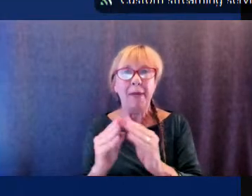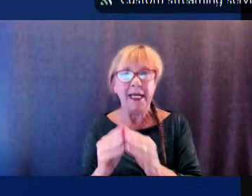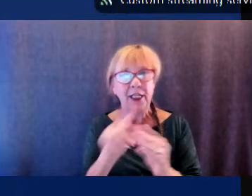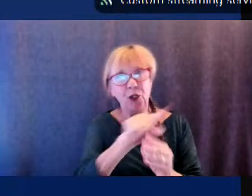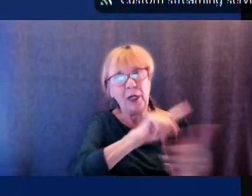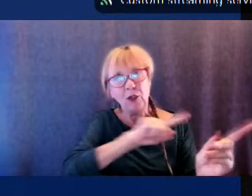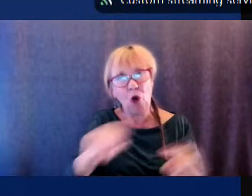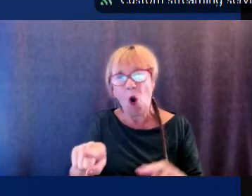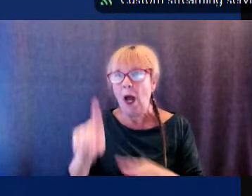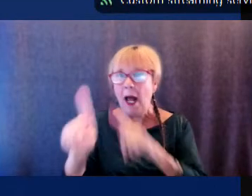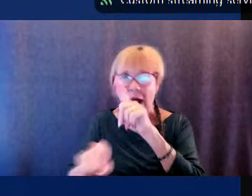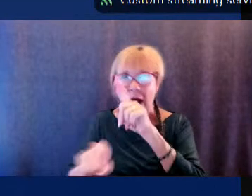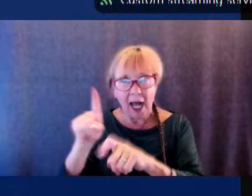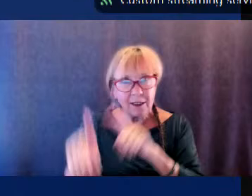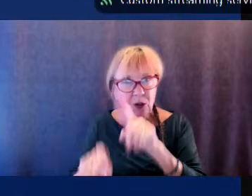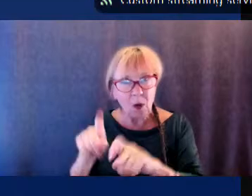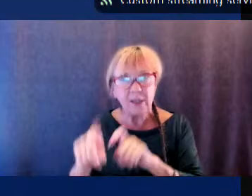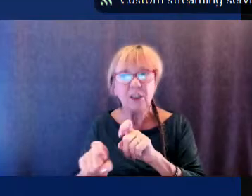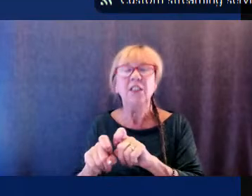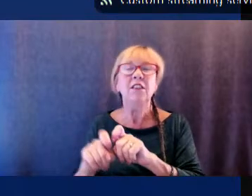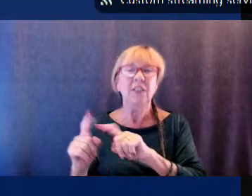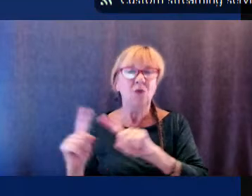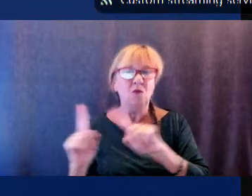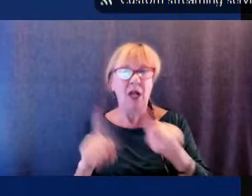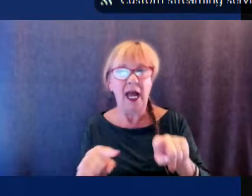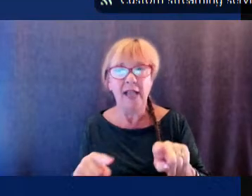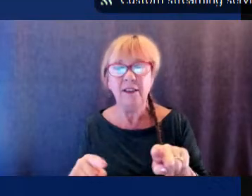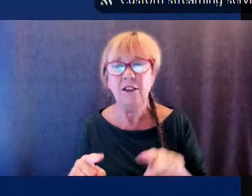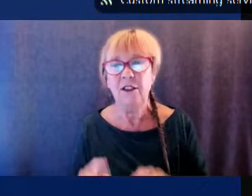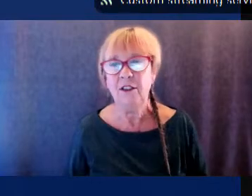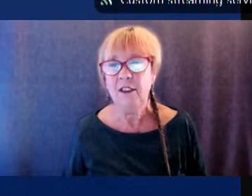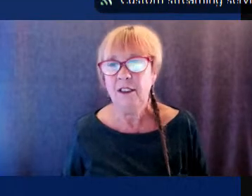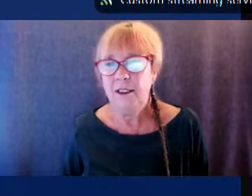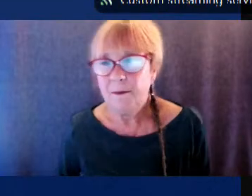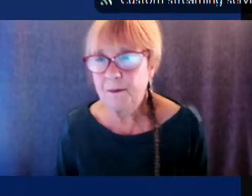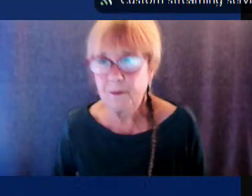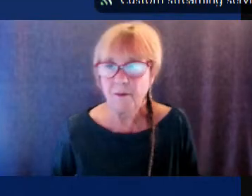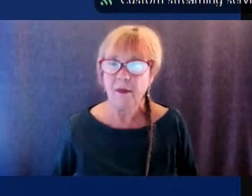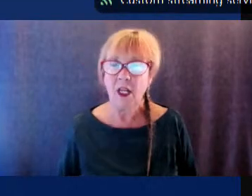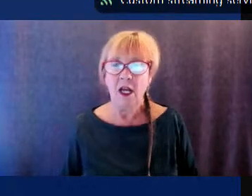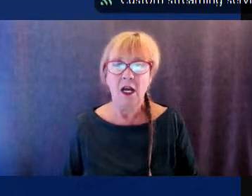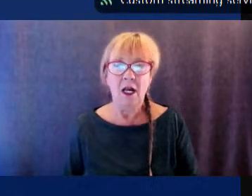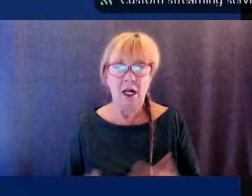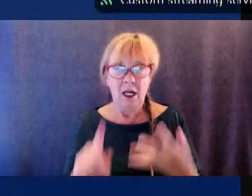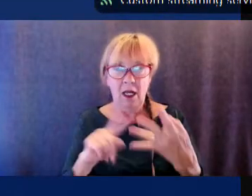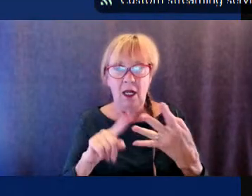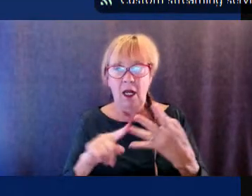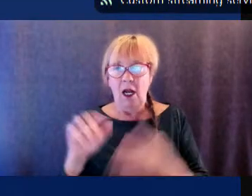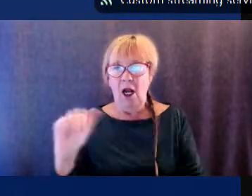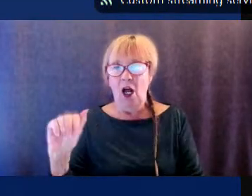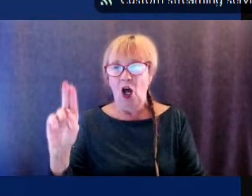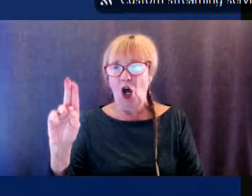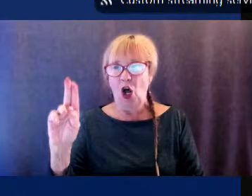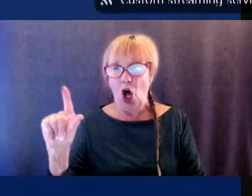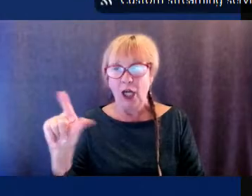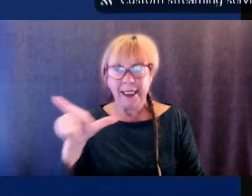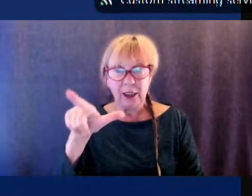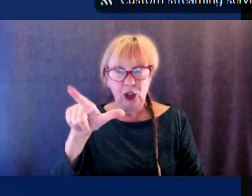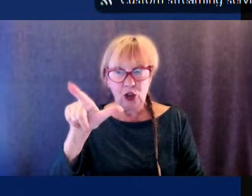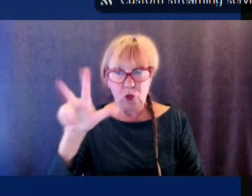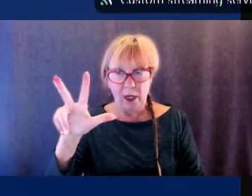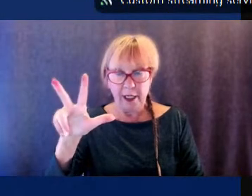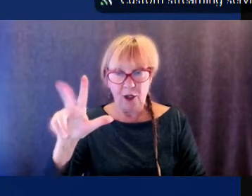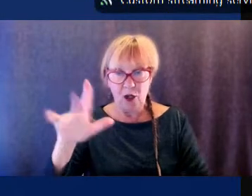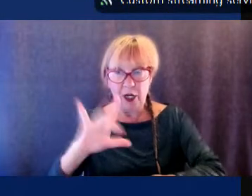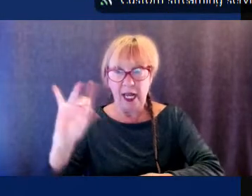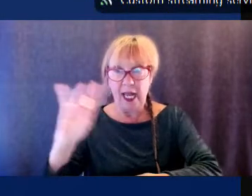questions I'm talking about here, some of the same things we're talking about here, but answer questions for you. On August 23rd at 8